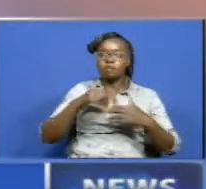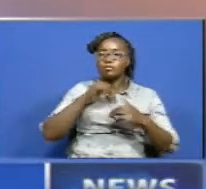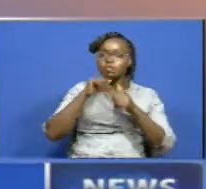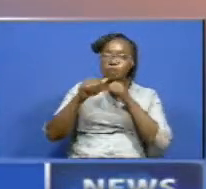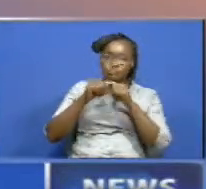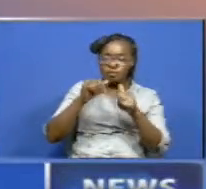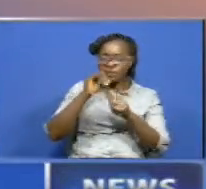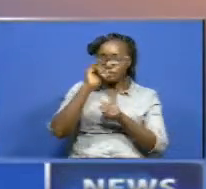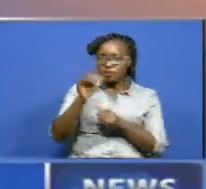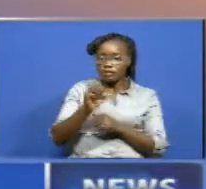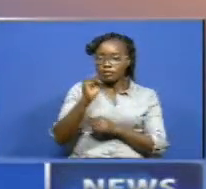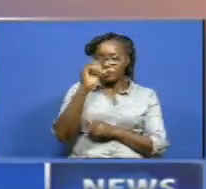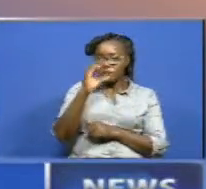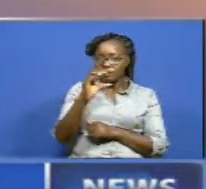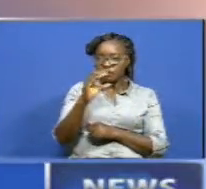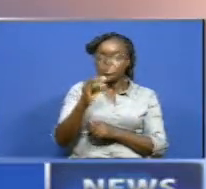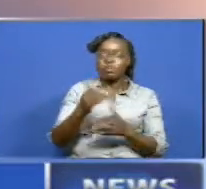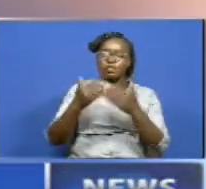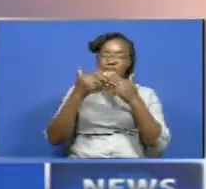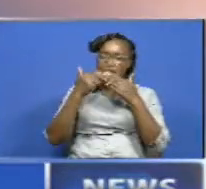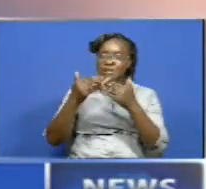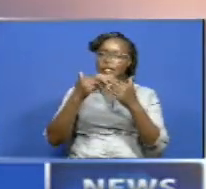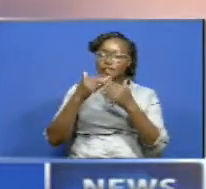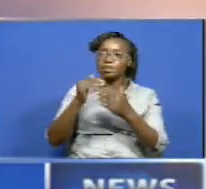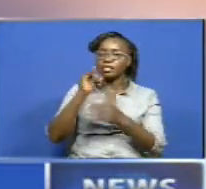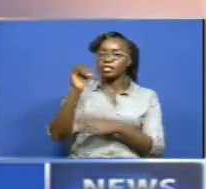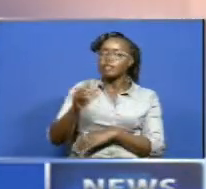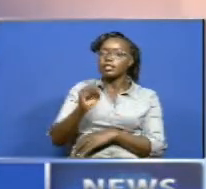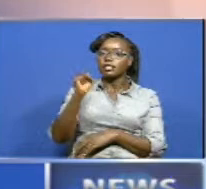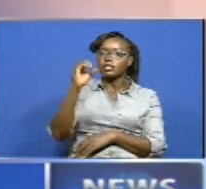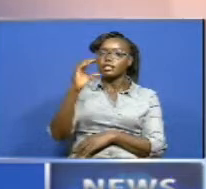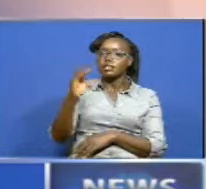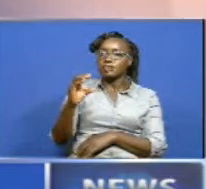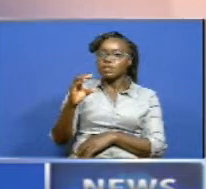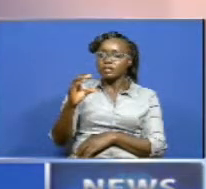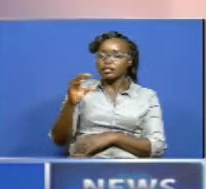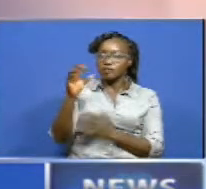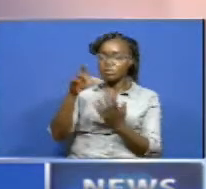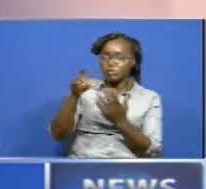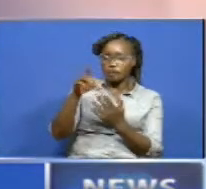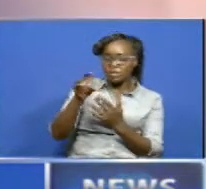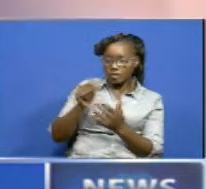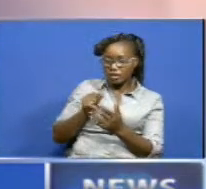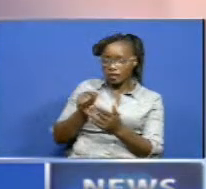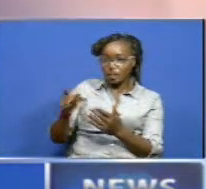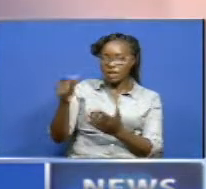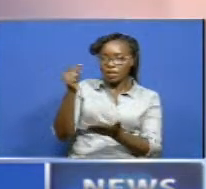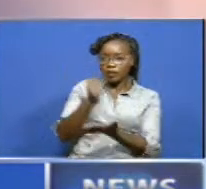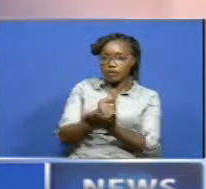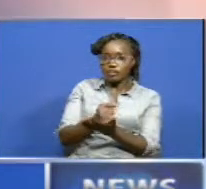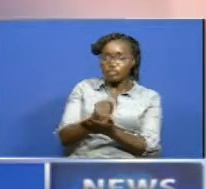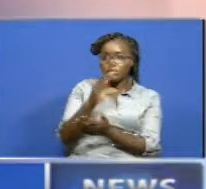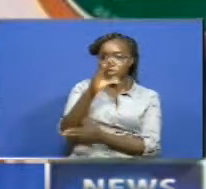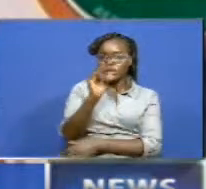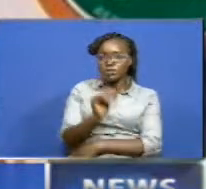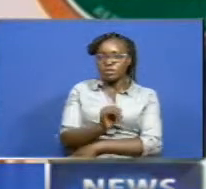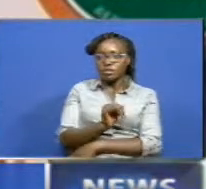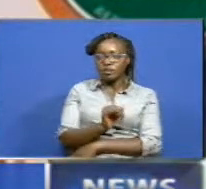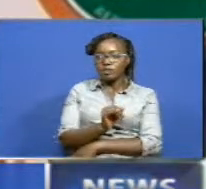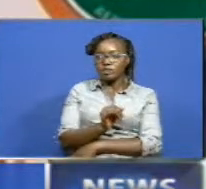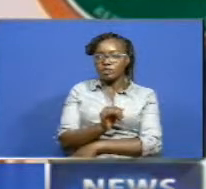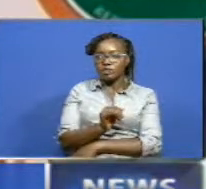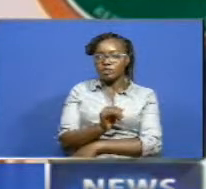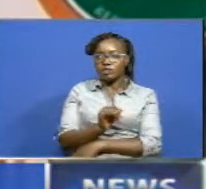JSC, said she is extremely grateful to the Judicial Service Commission for nominating her to the office of the Chief Justice.